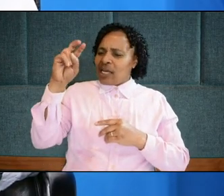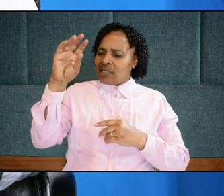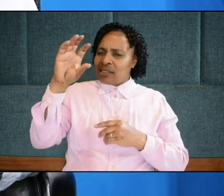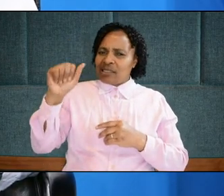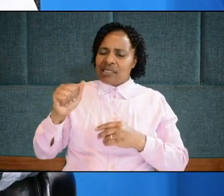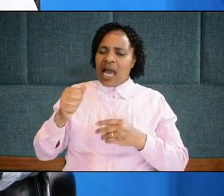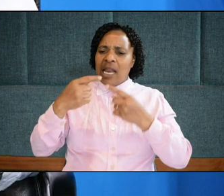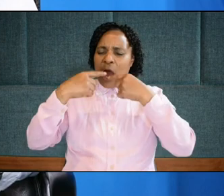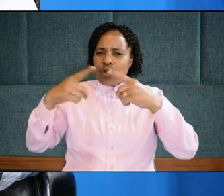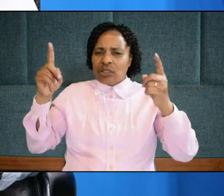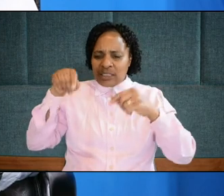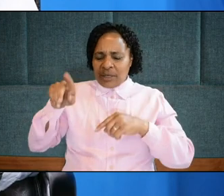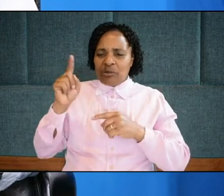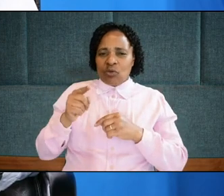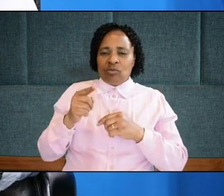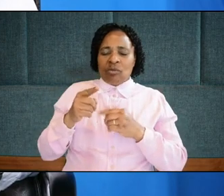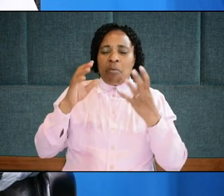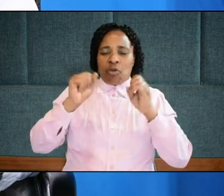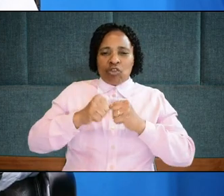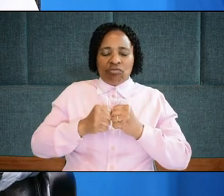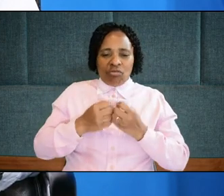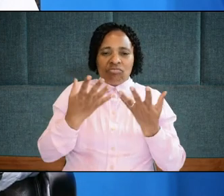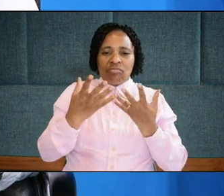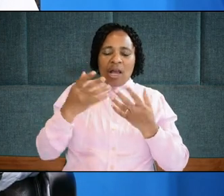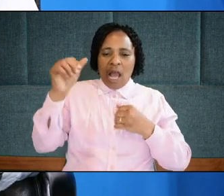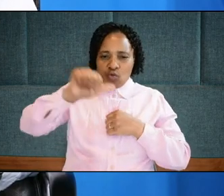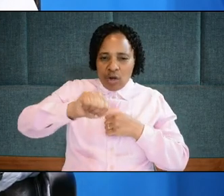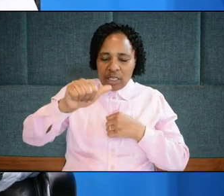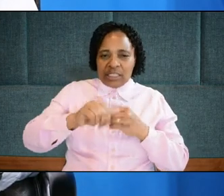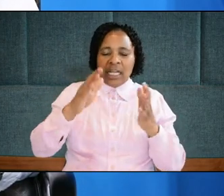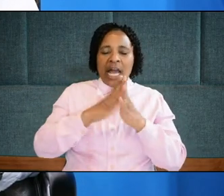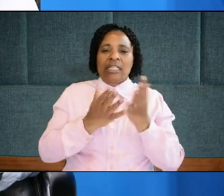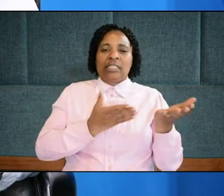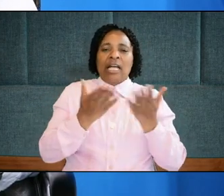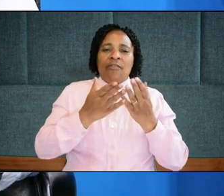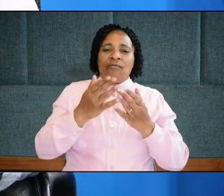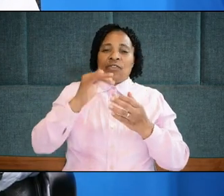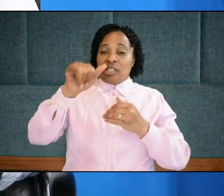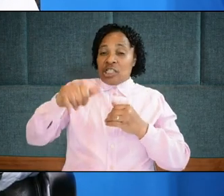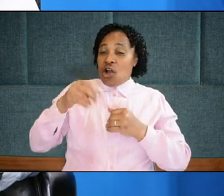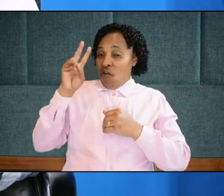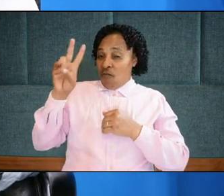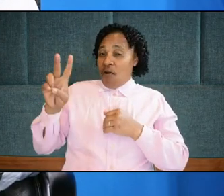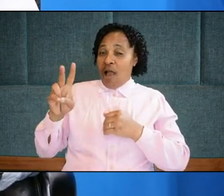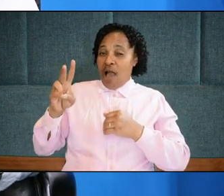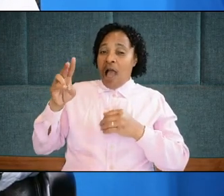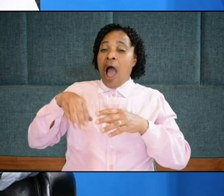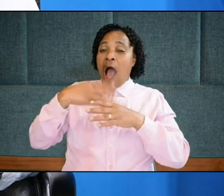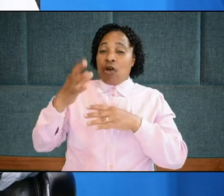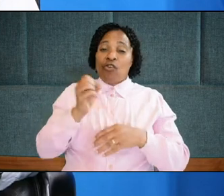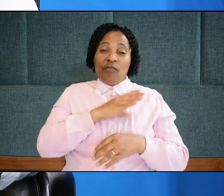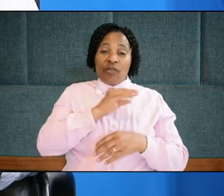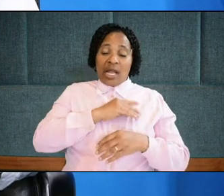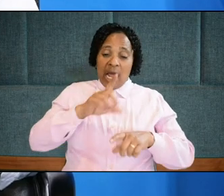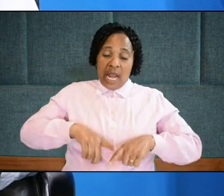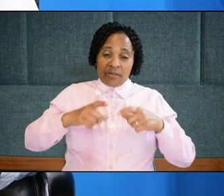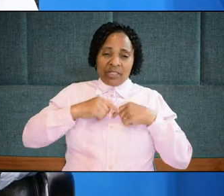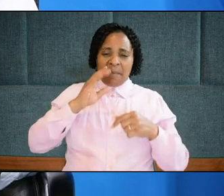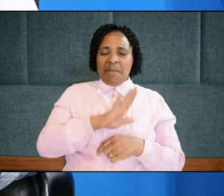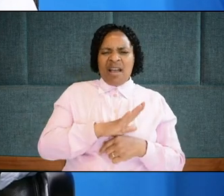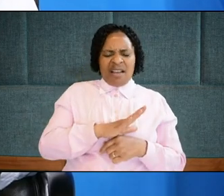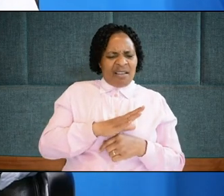to renounce idolatry and serve Jehovah out of fear for their lives. And the question comes